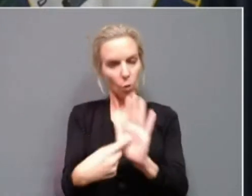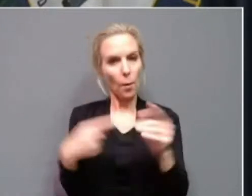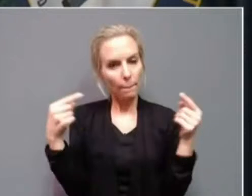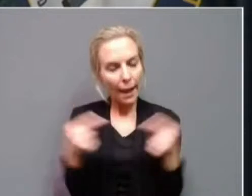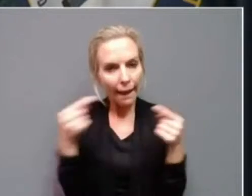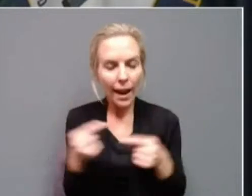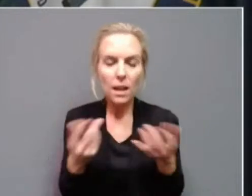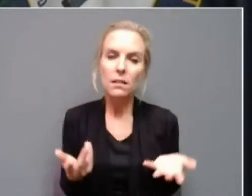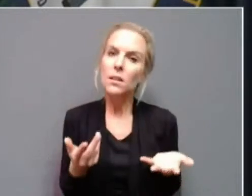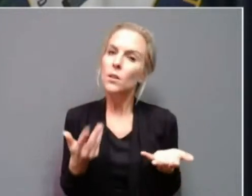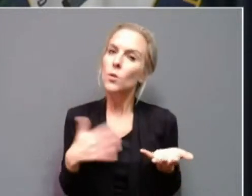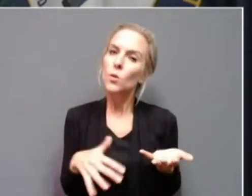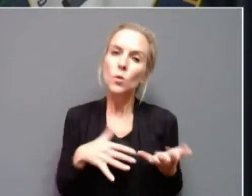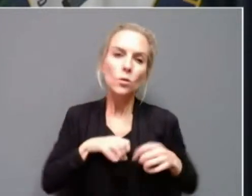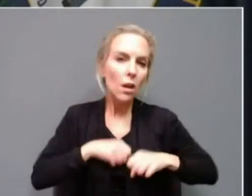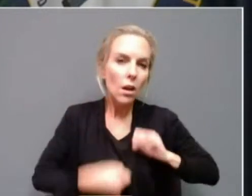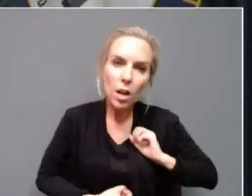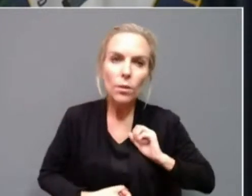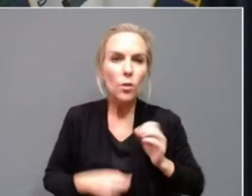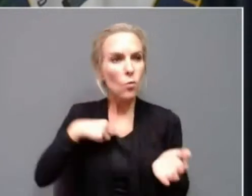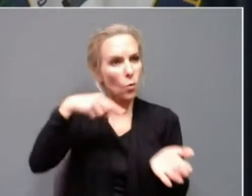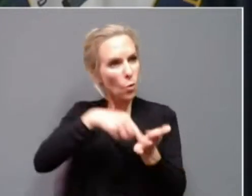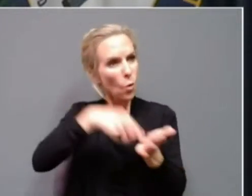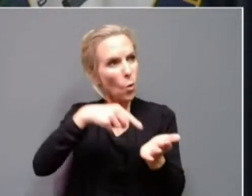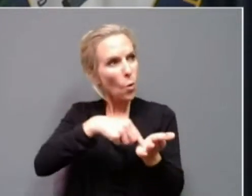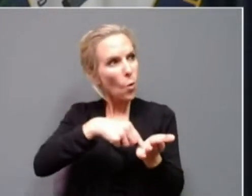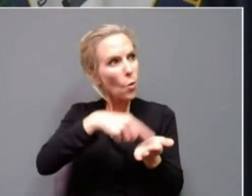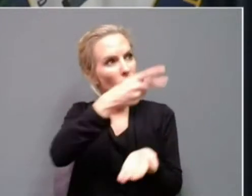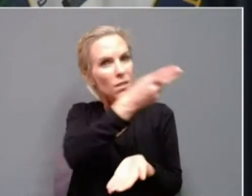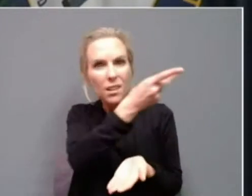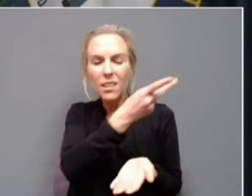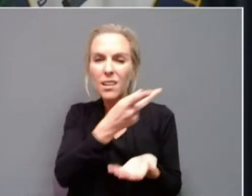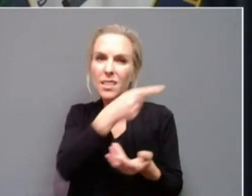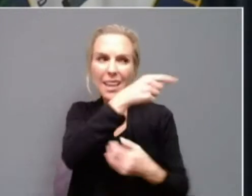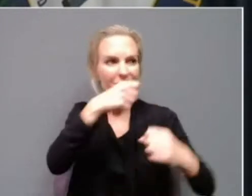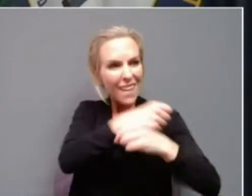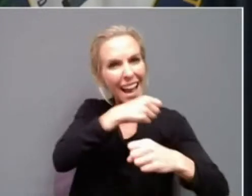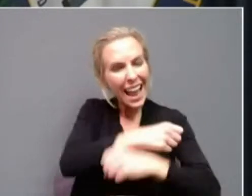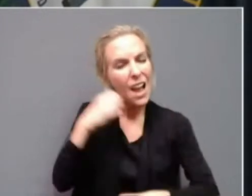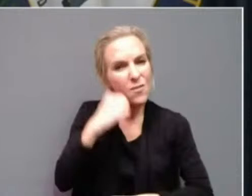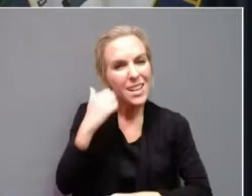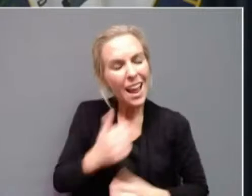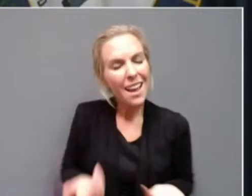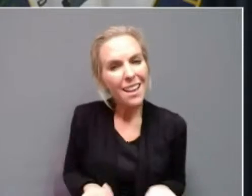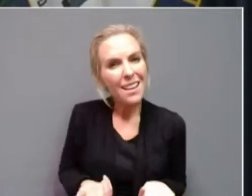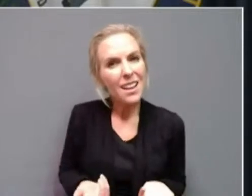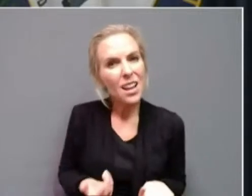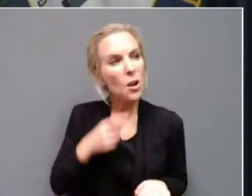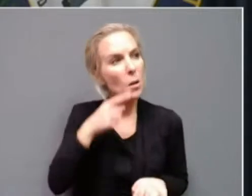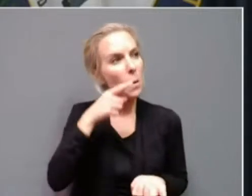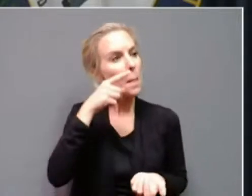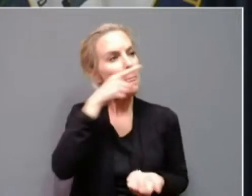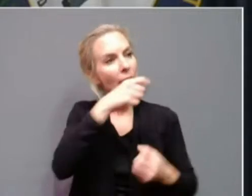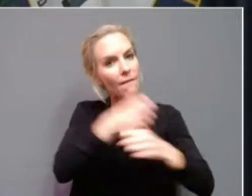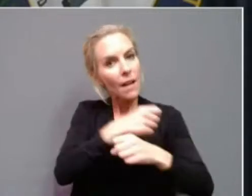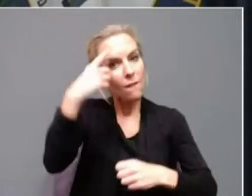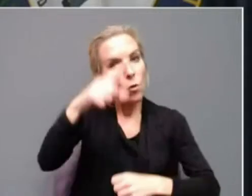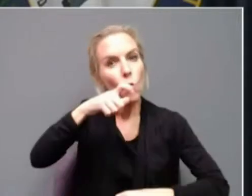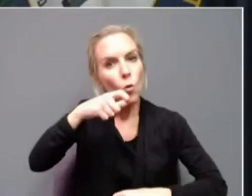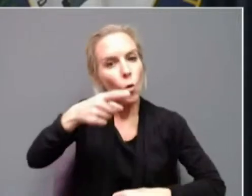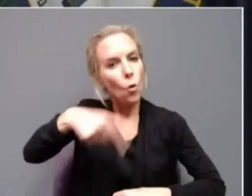Again, we owe it to them, fighting every single day, oftentimes fighting for those that refuse to make the right decision,